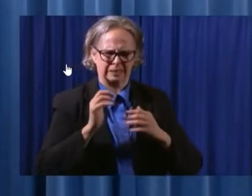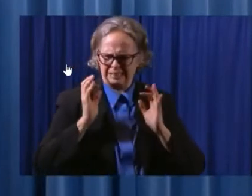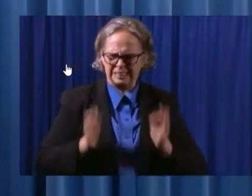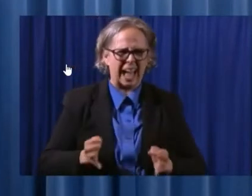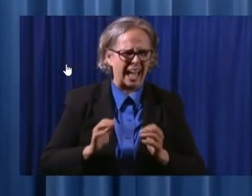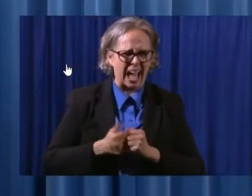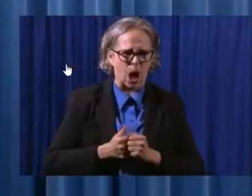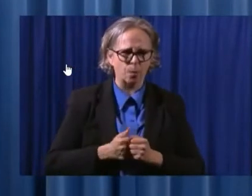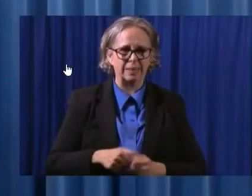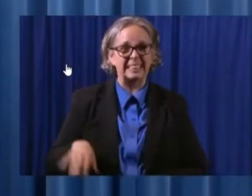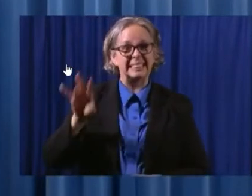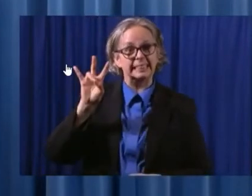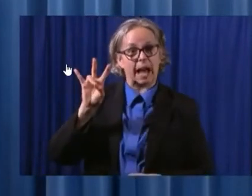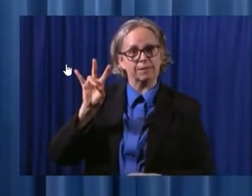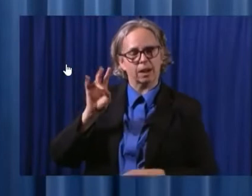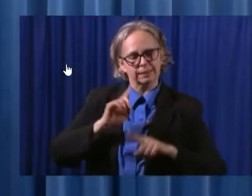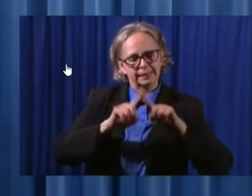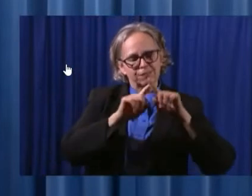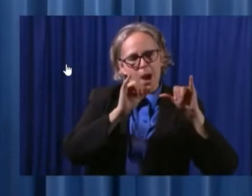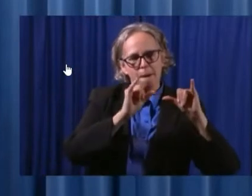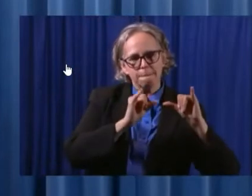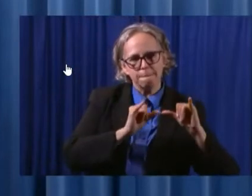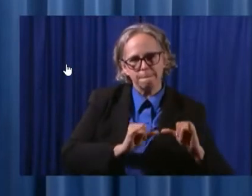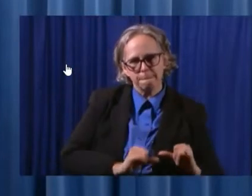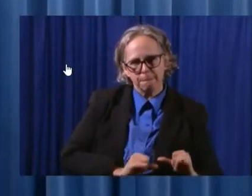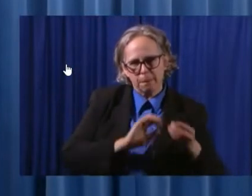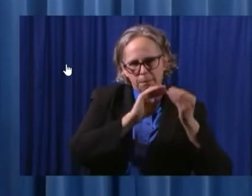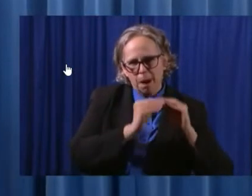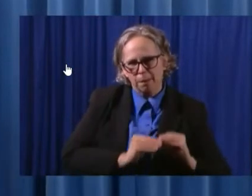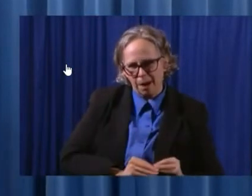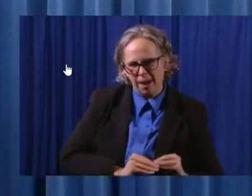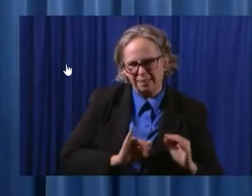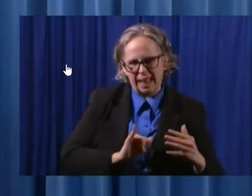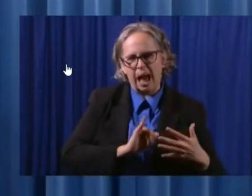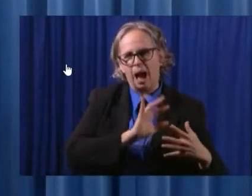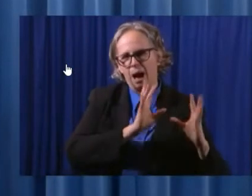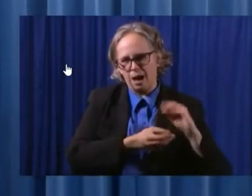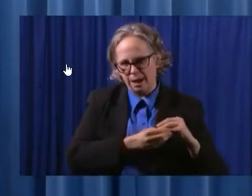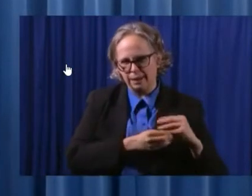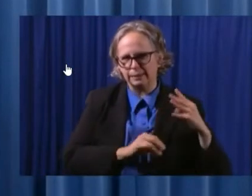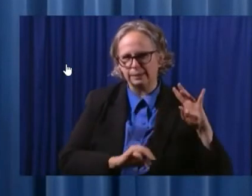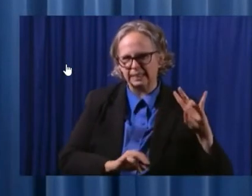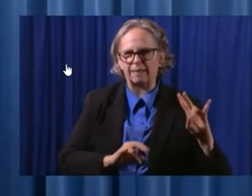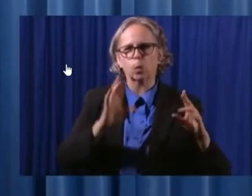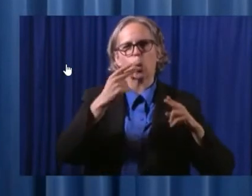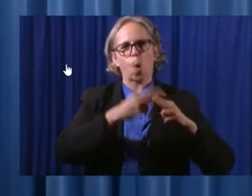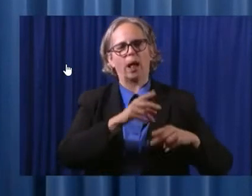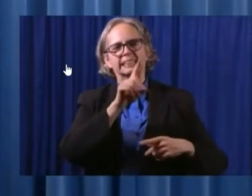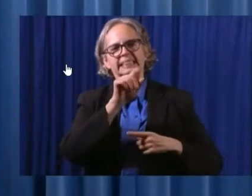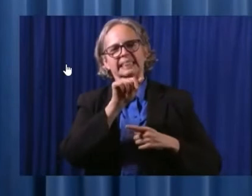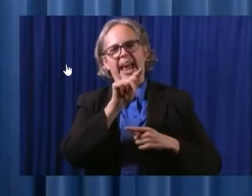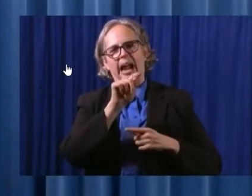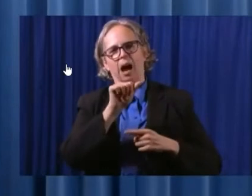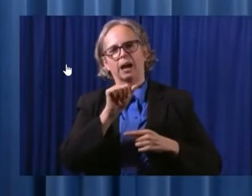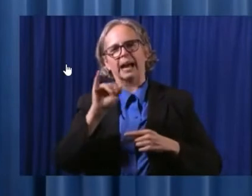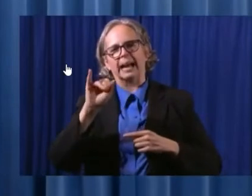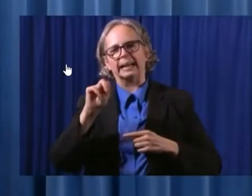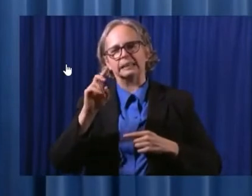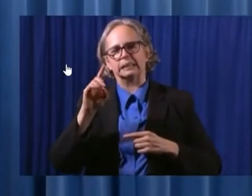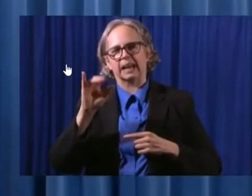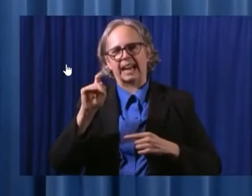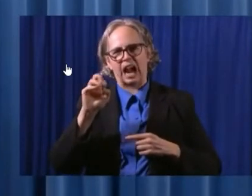data indicators that identify the risk level for each county and a corresponding color code to represent that risk level.